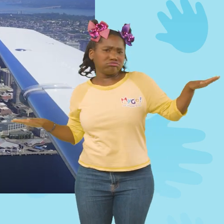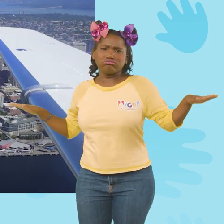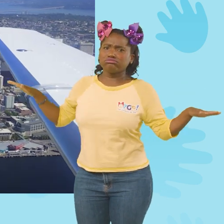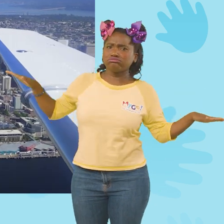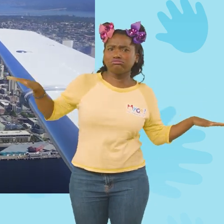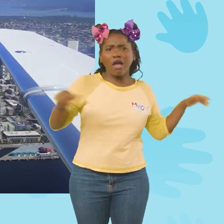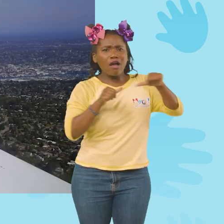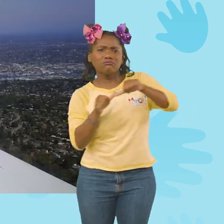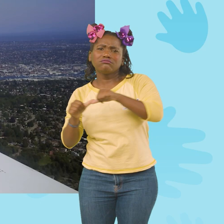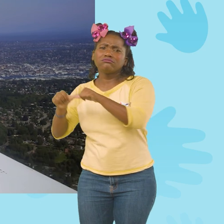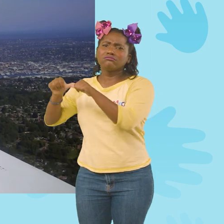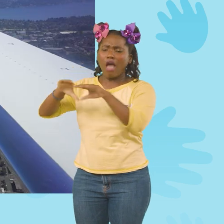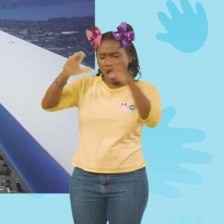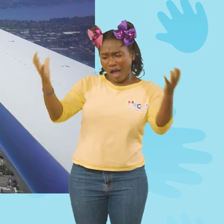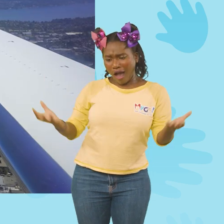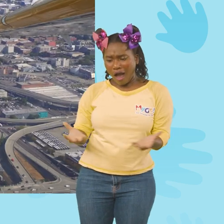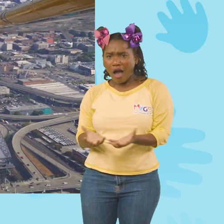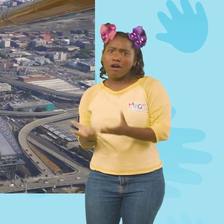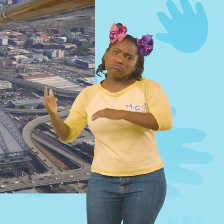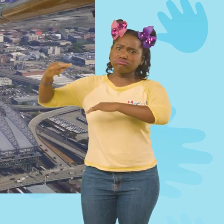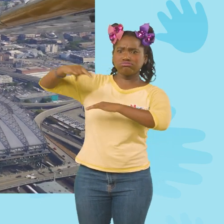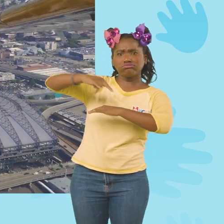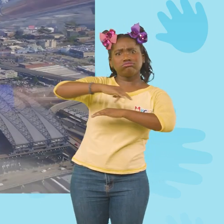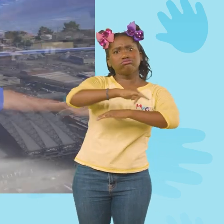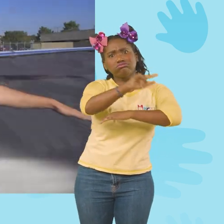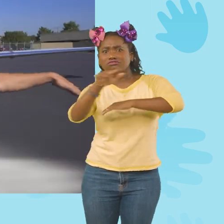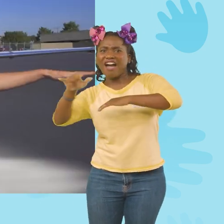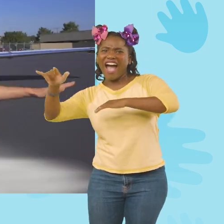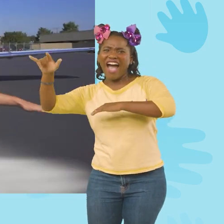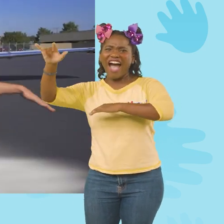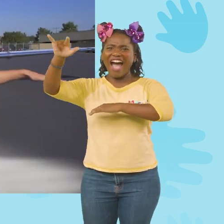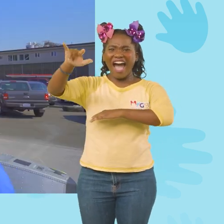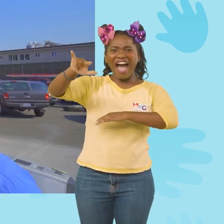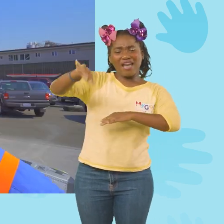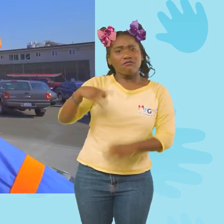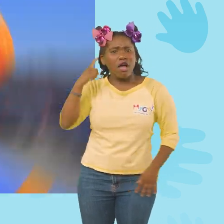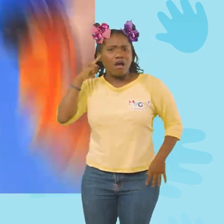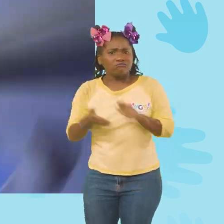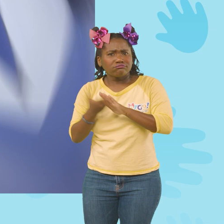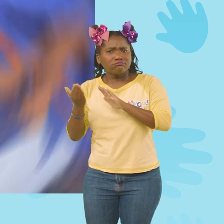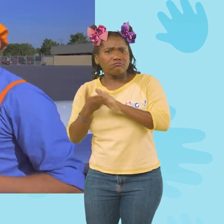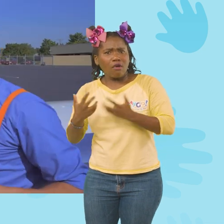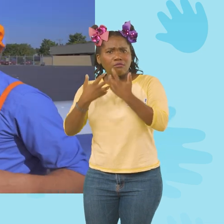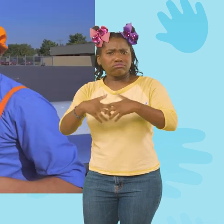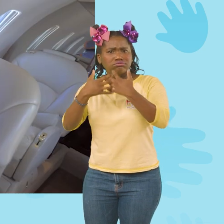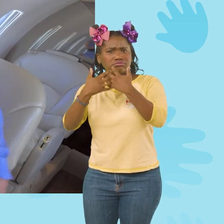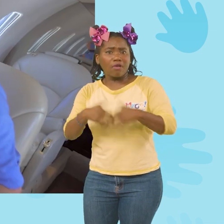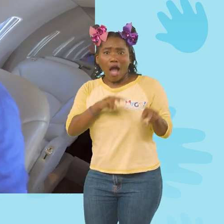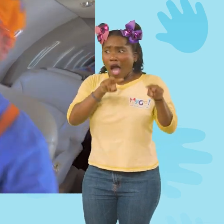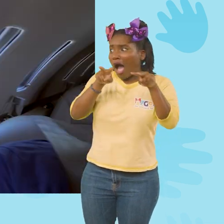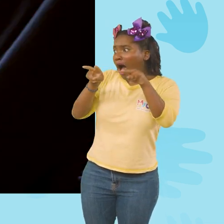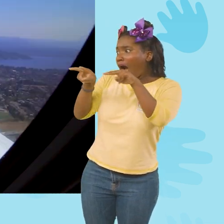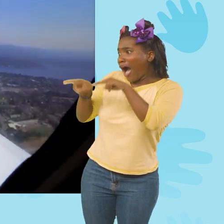us gliding. We're on top of the world. So hear that whirring engine